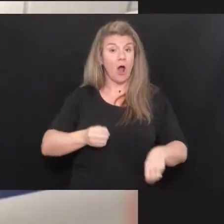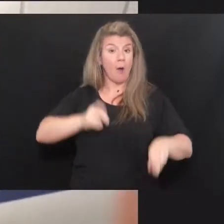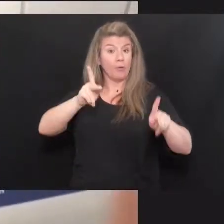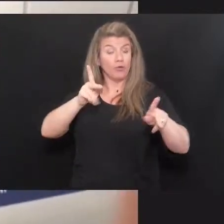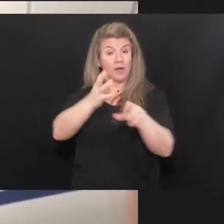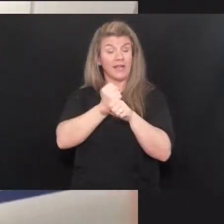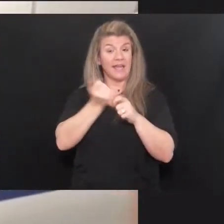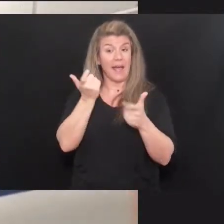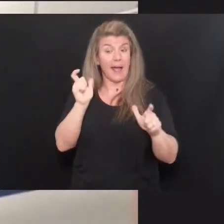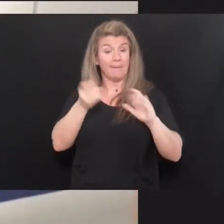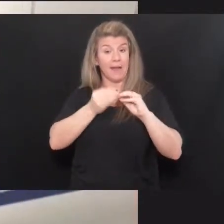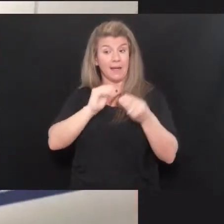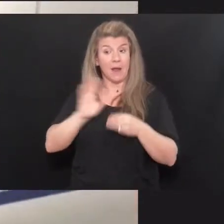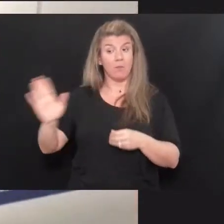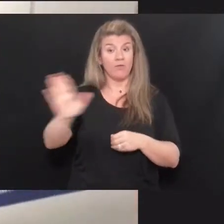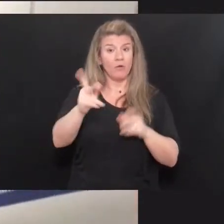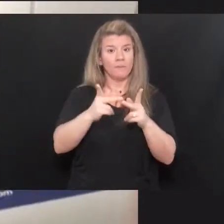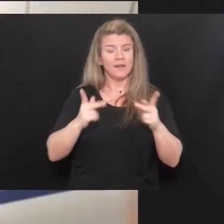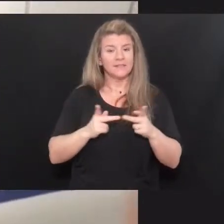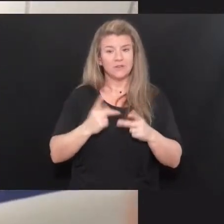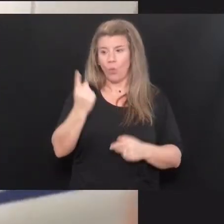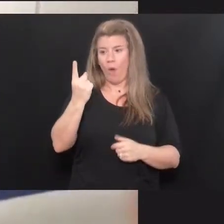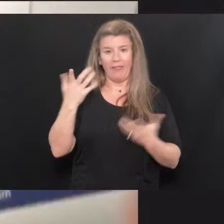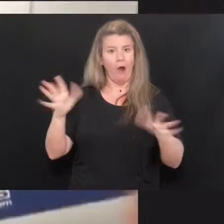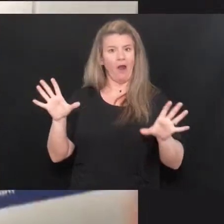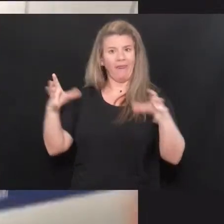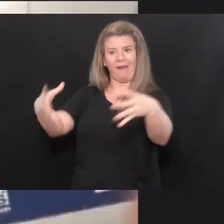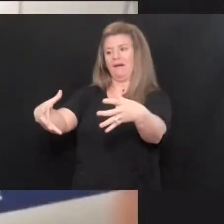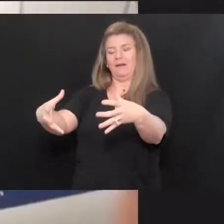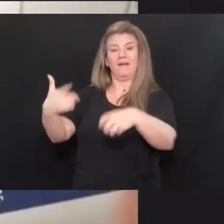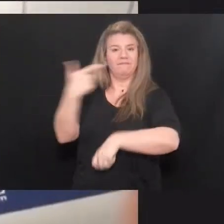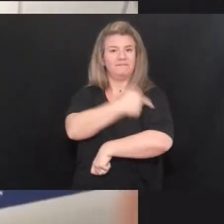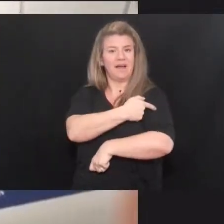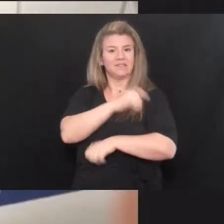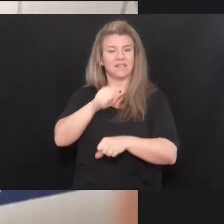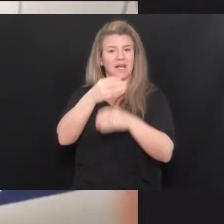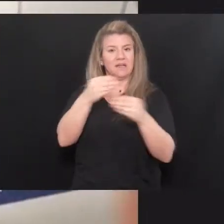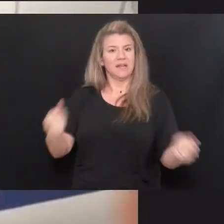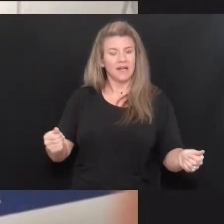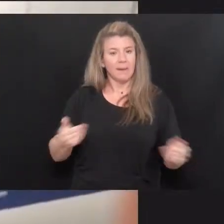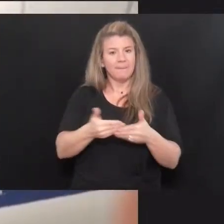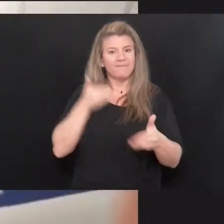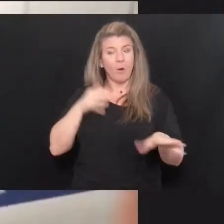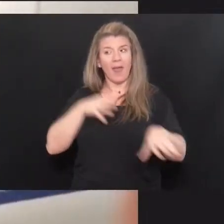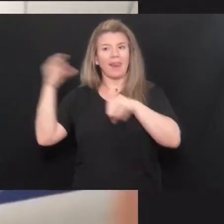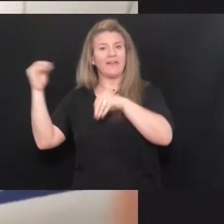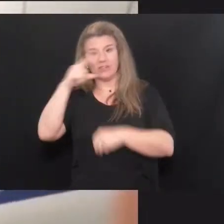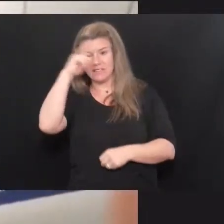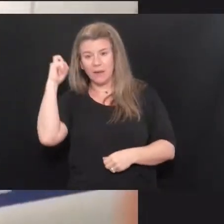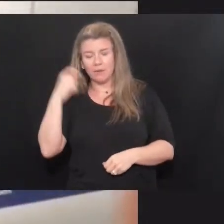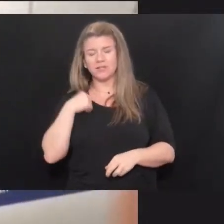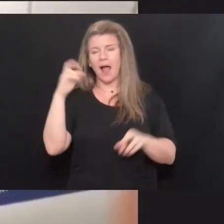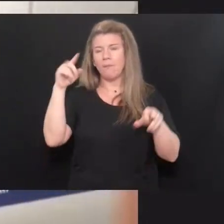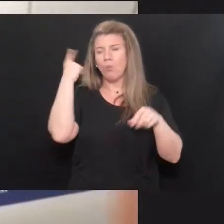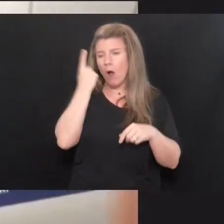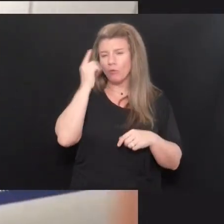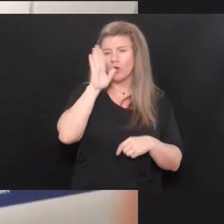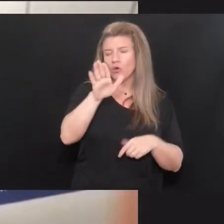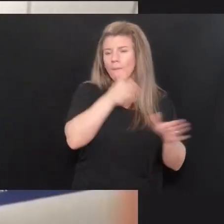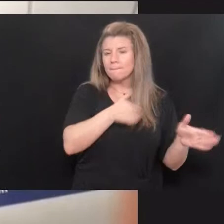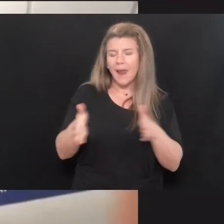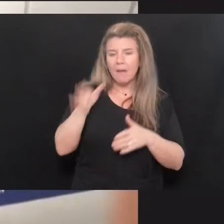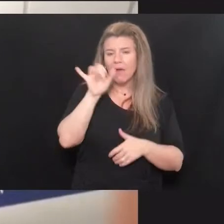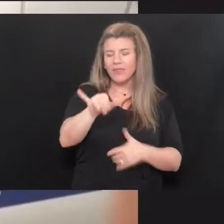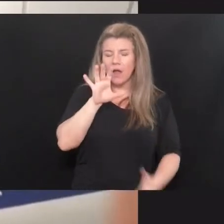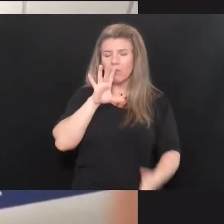number of those students in one place and vaccinate them goes away for the entire summer. So I'm wondering what your game plan is with that